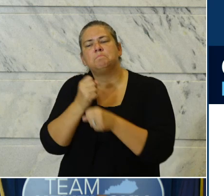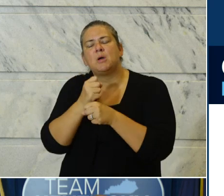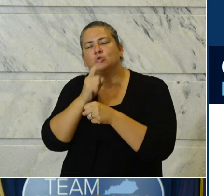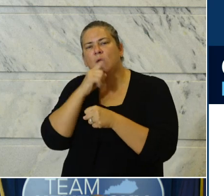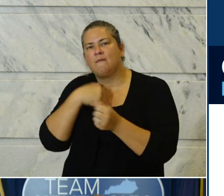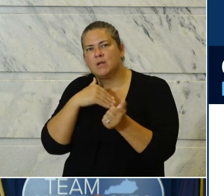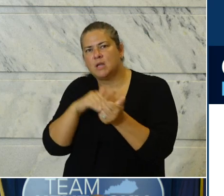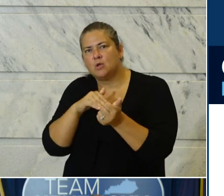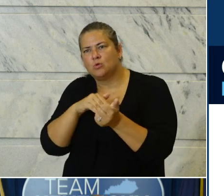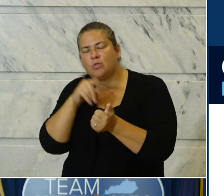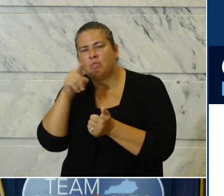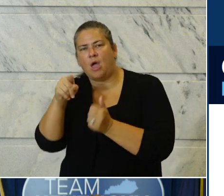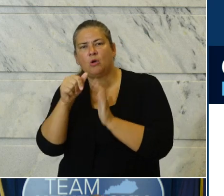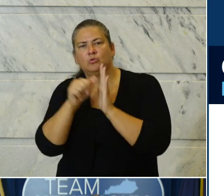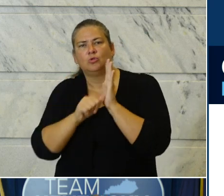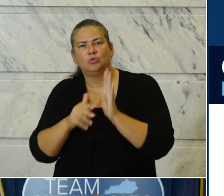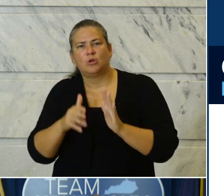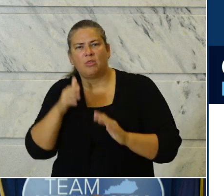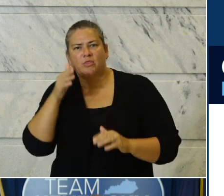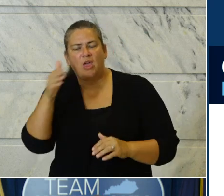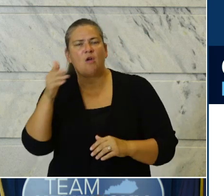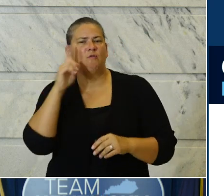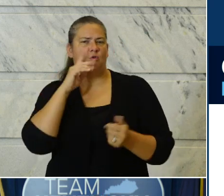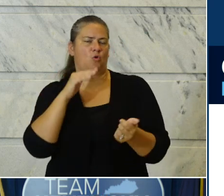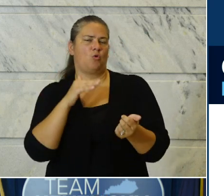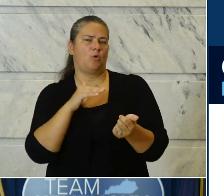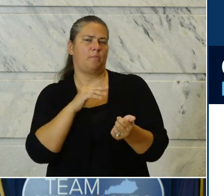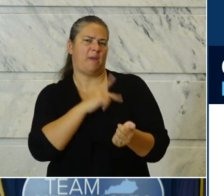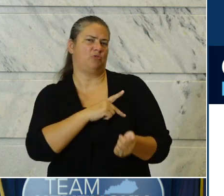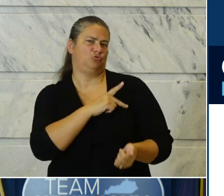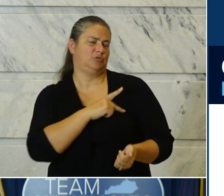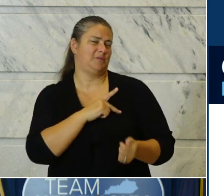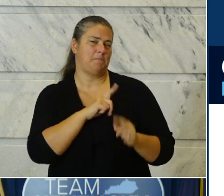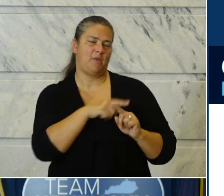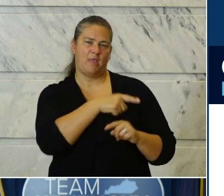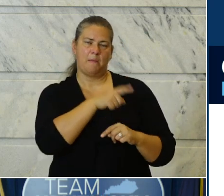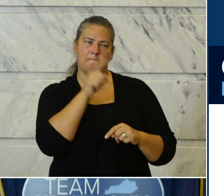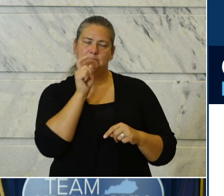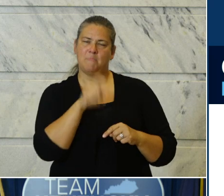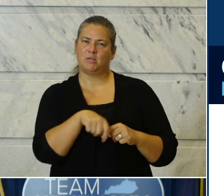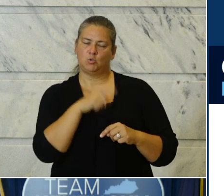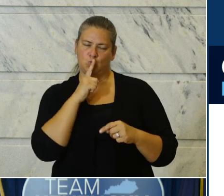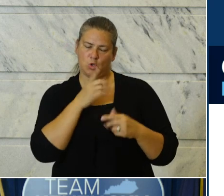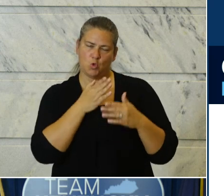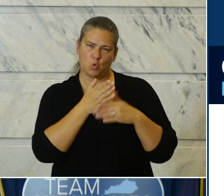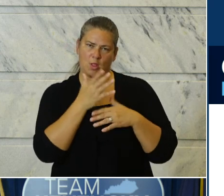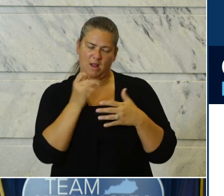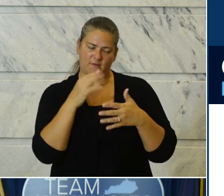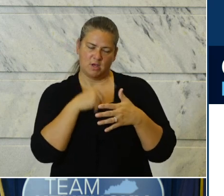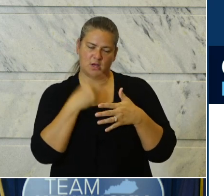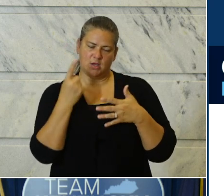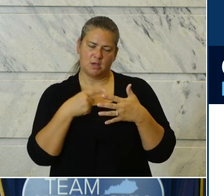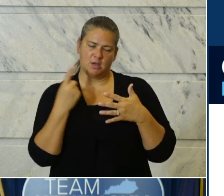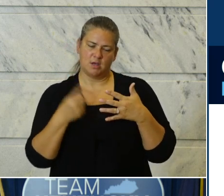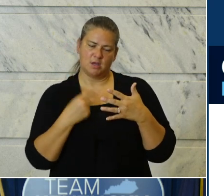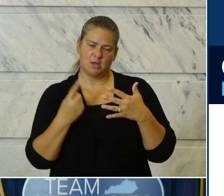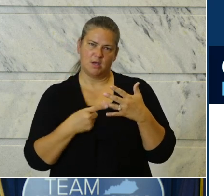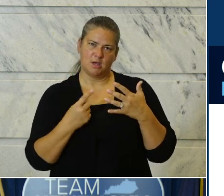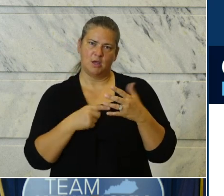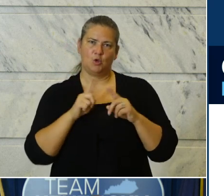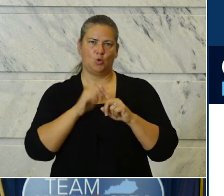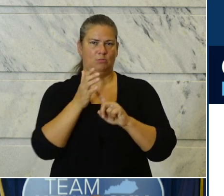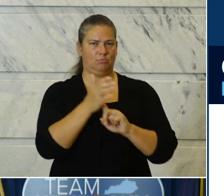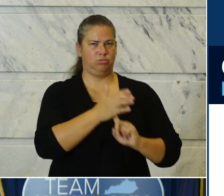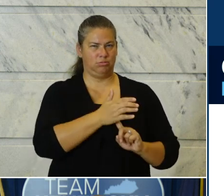if the hospitals need them for patients, but they have to go through a lot of steps before they get to that. So we have removed the reference to